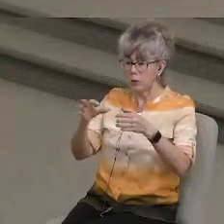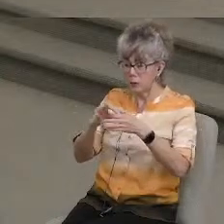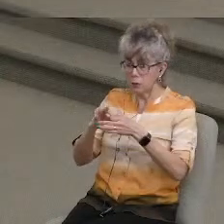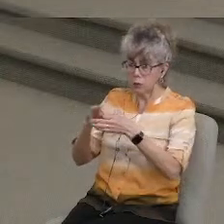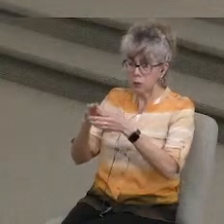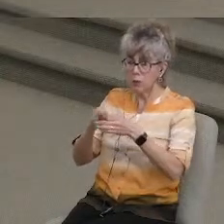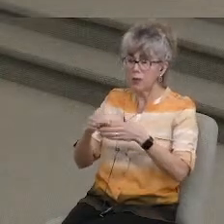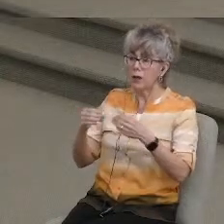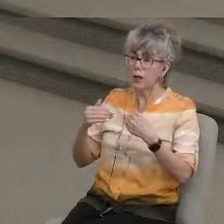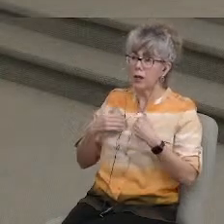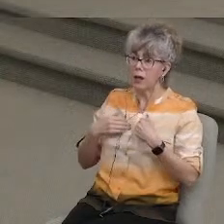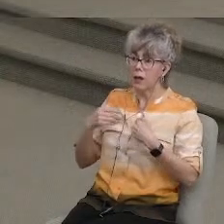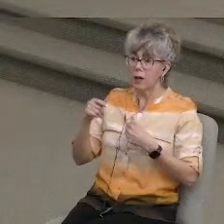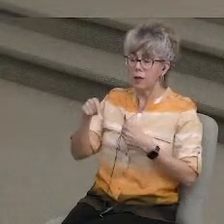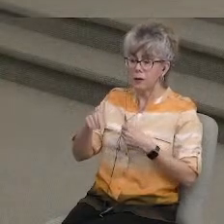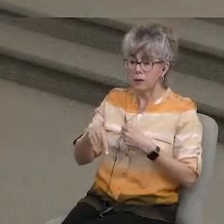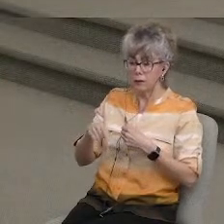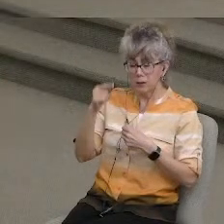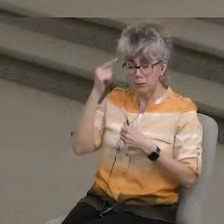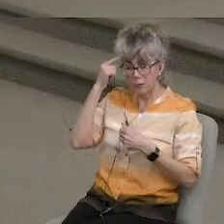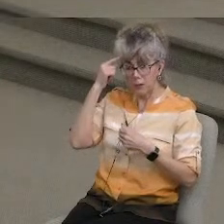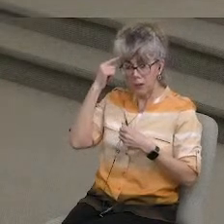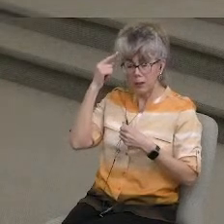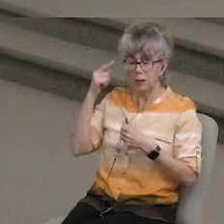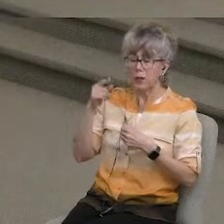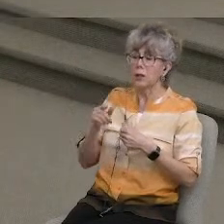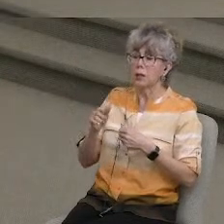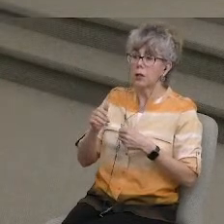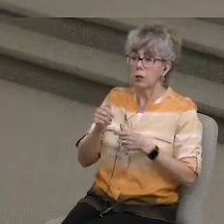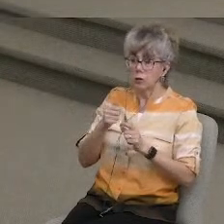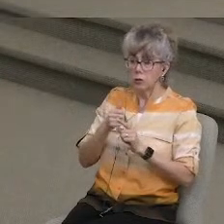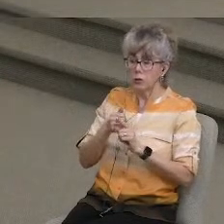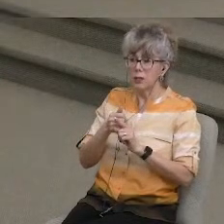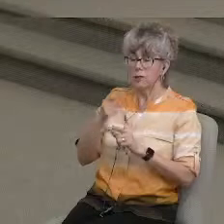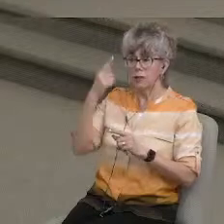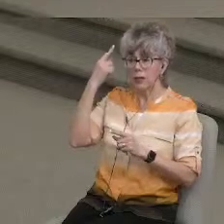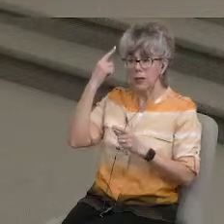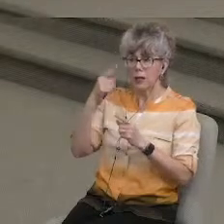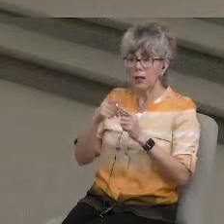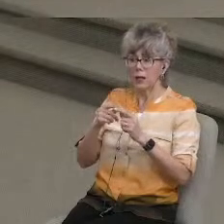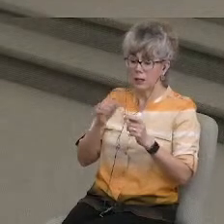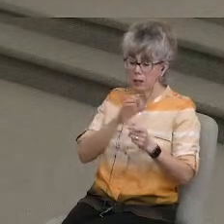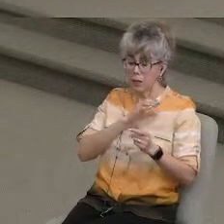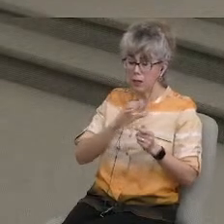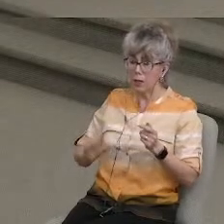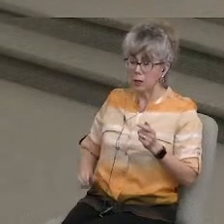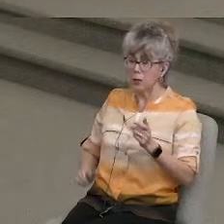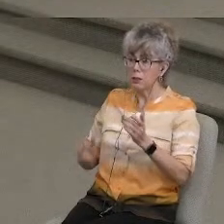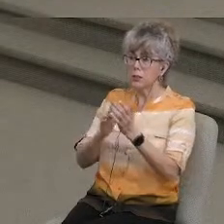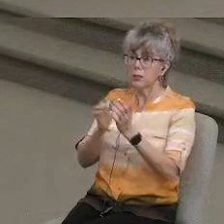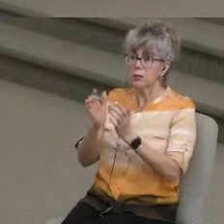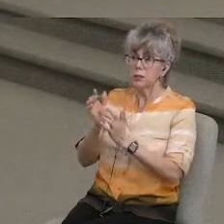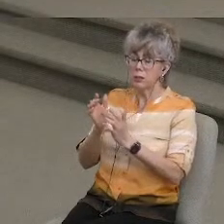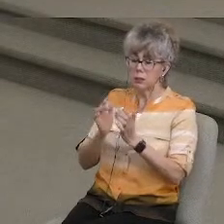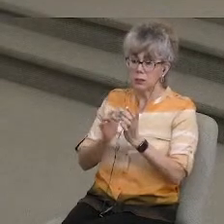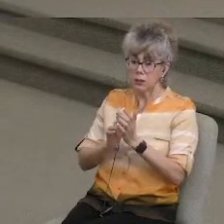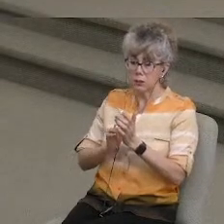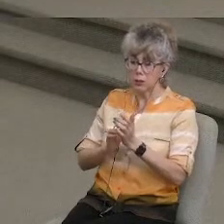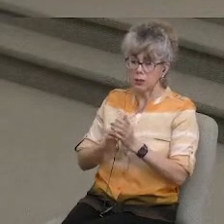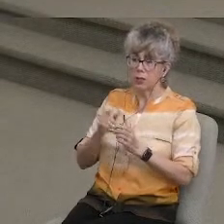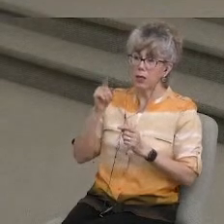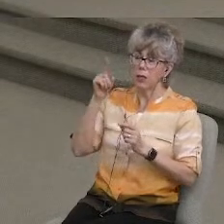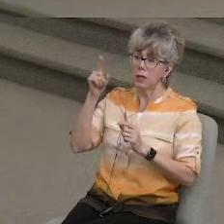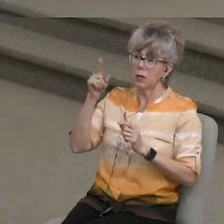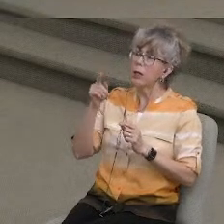Have this mind among yourselves, which is yours in Christ Jesus, who, though he was in the form